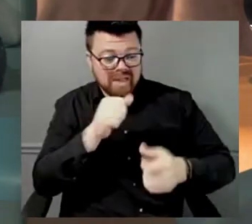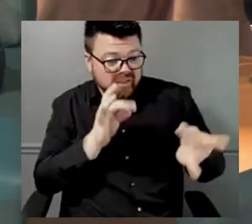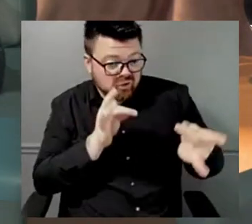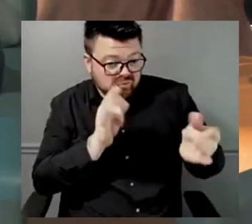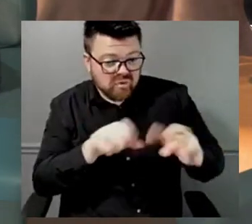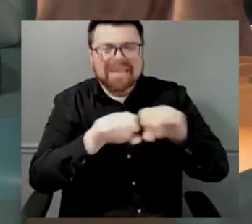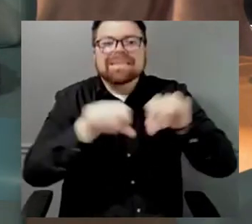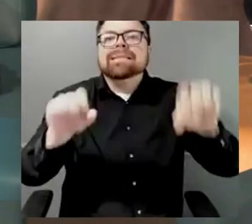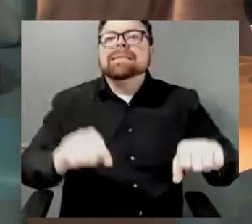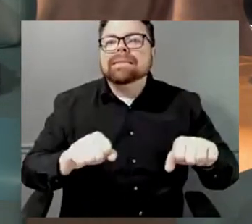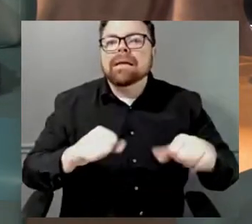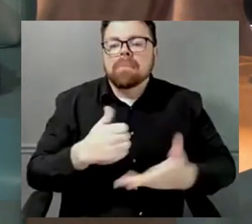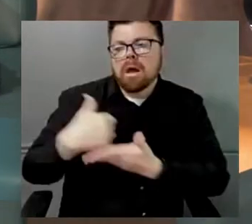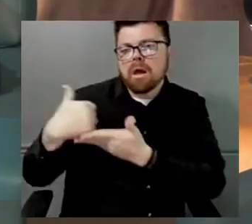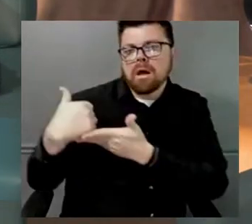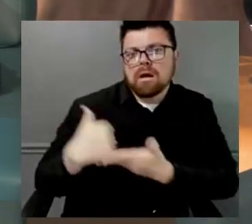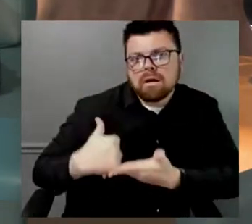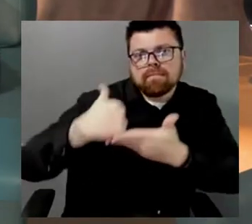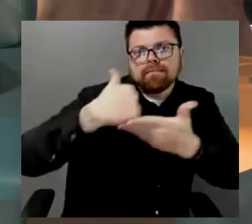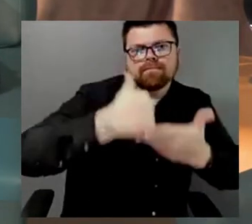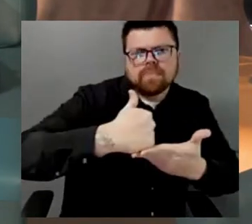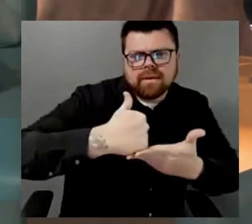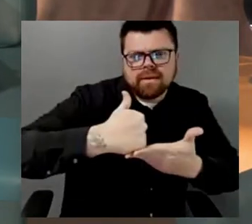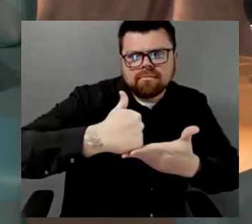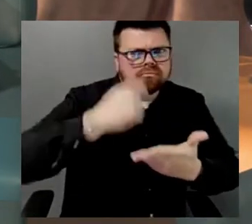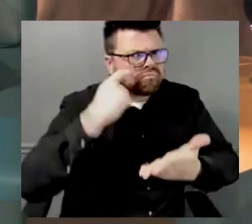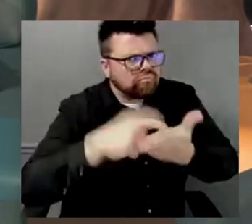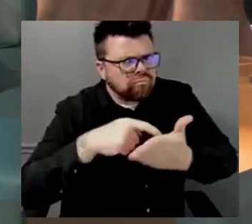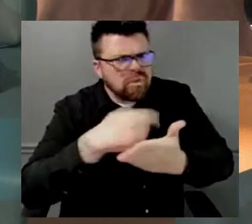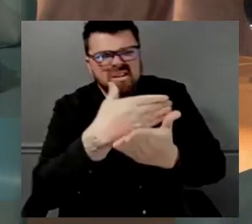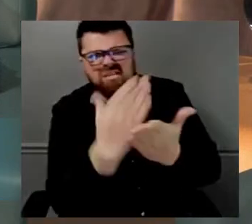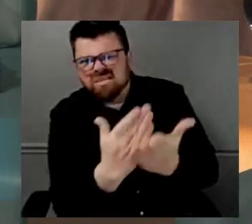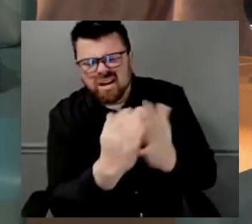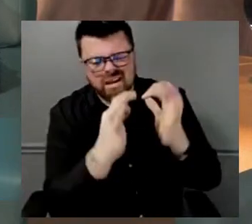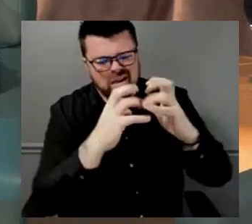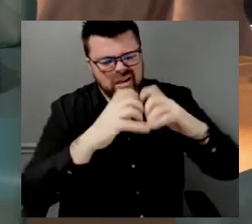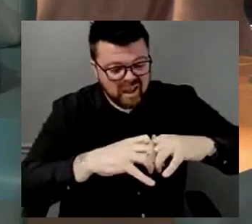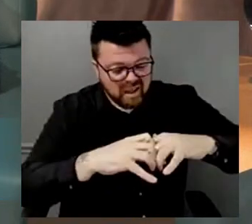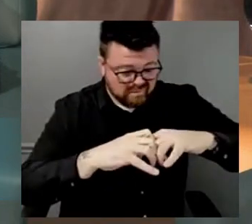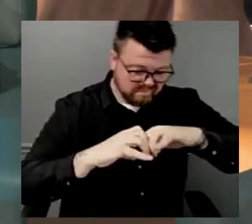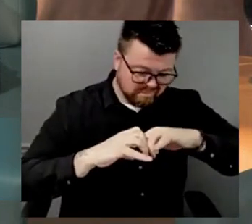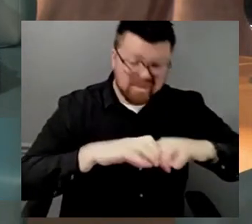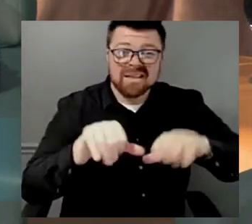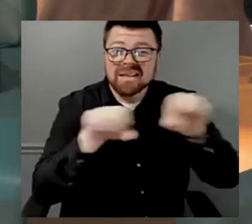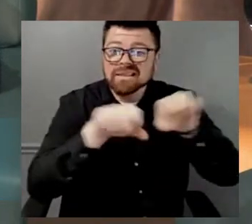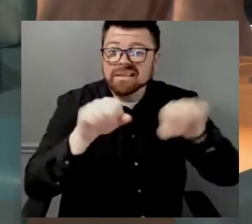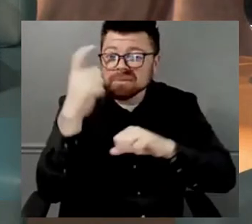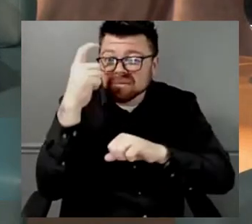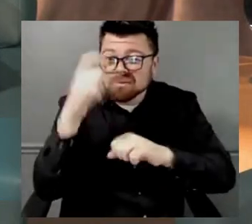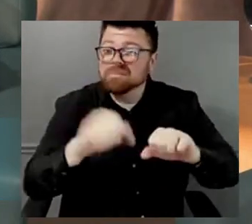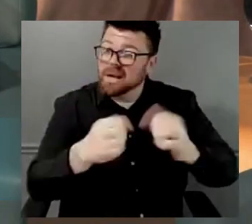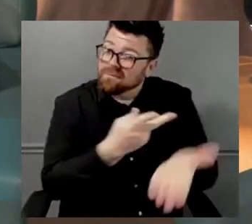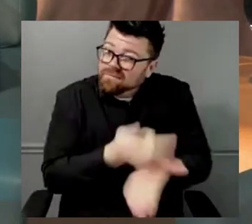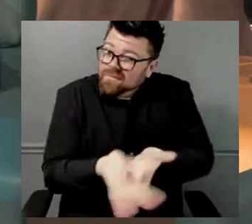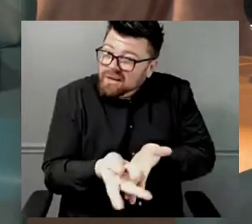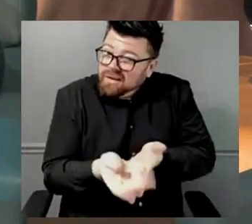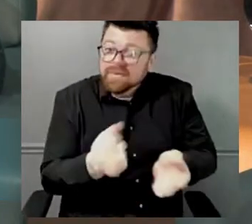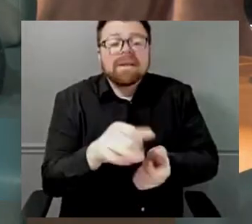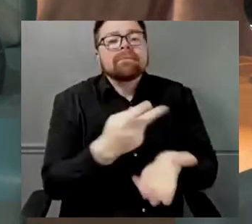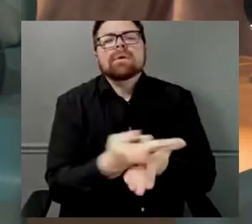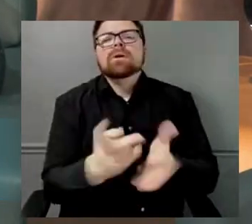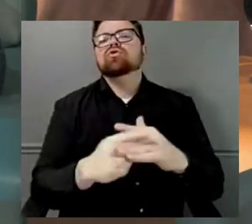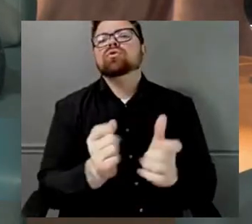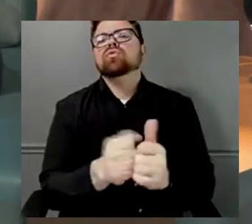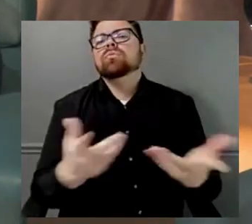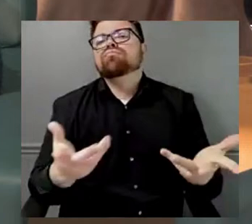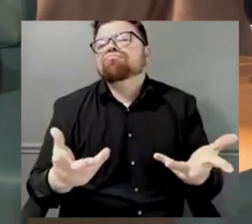to see its cracks. And eventually it can fail. And the failing starts with small